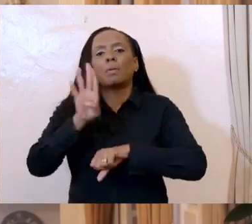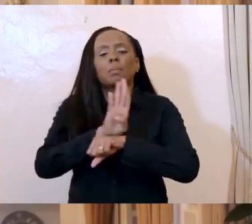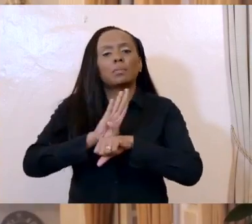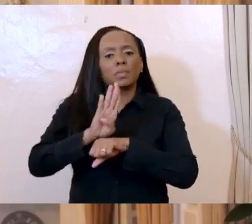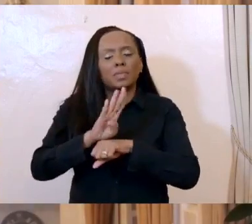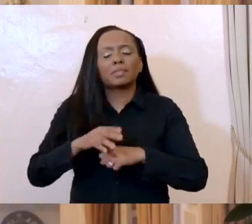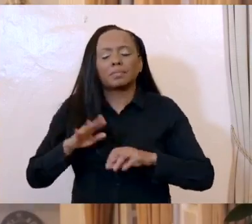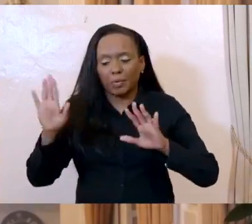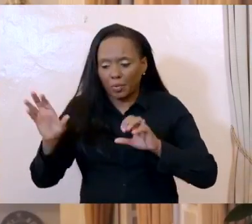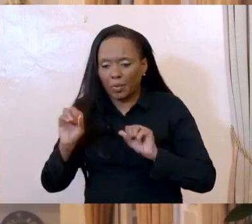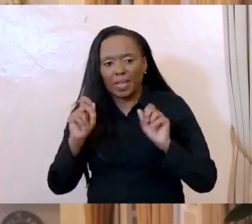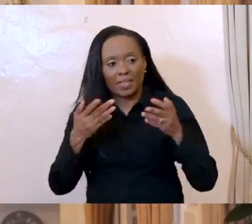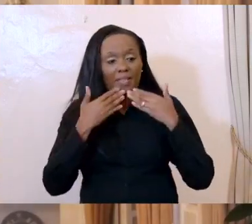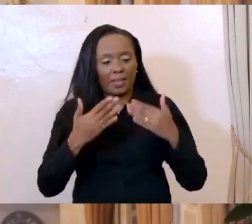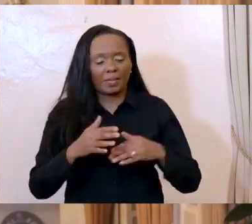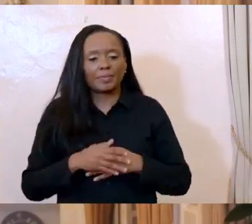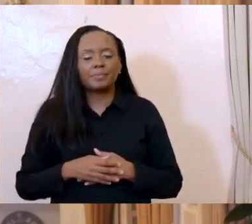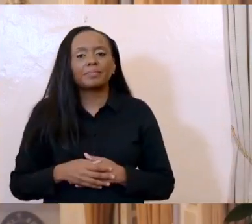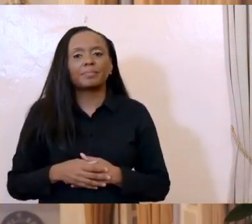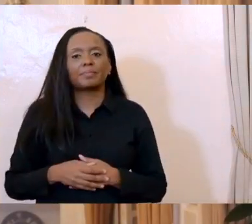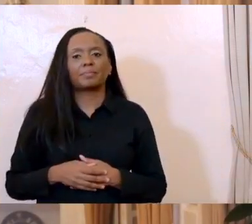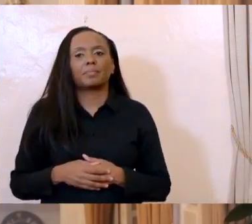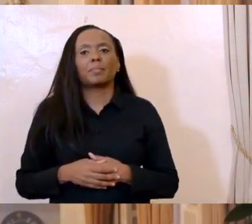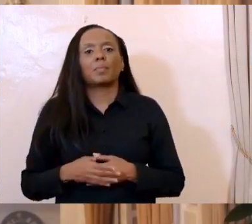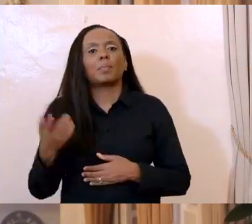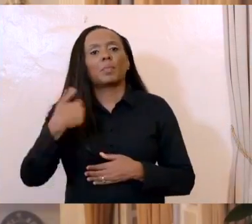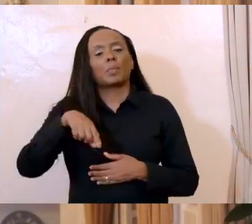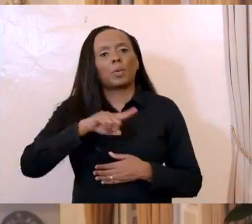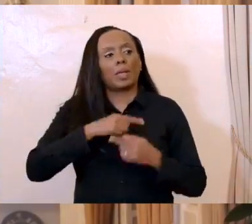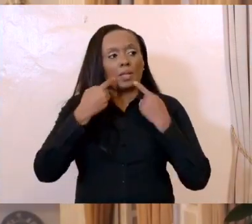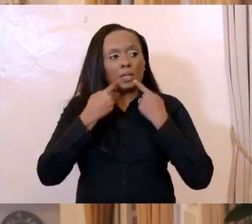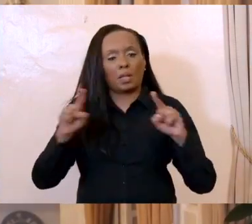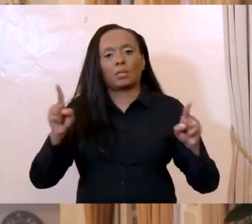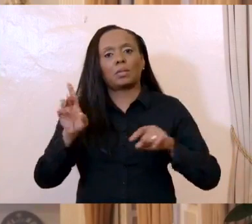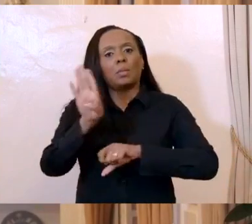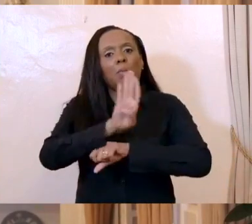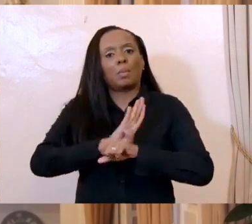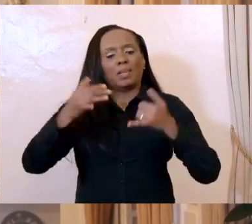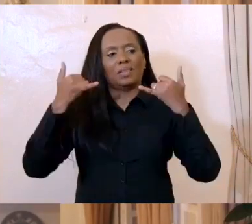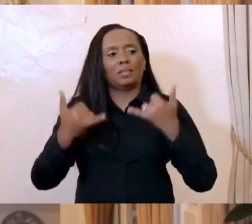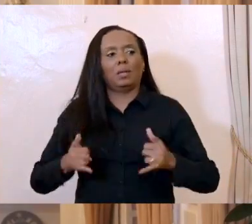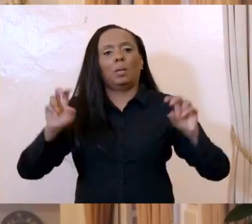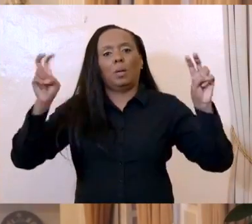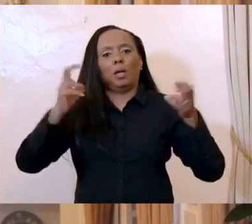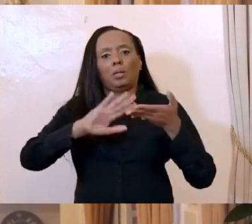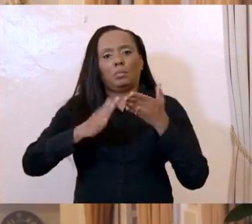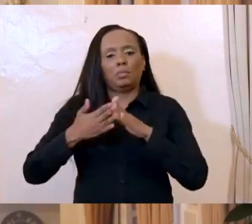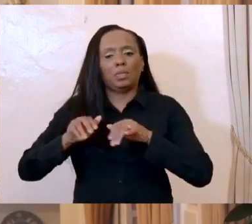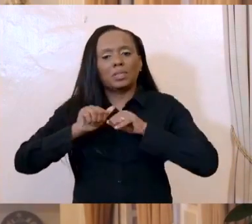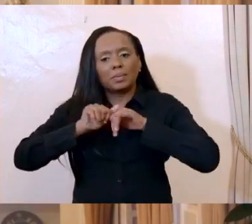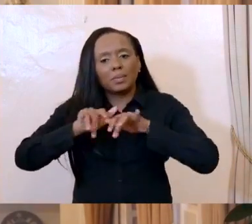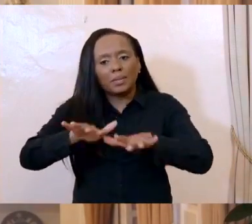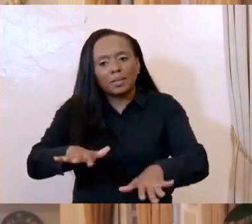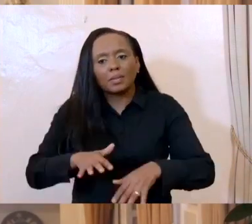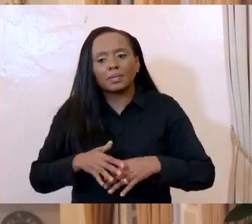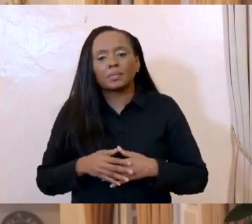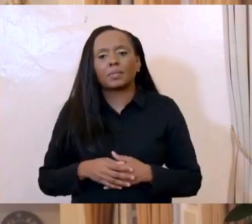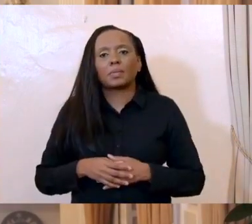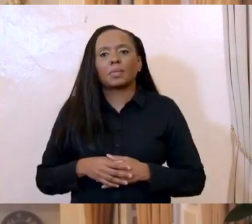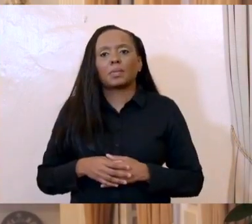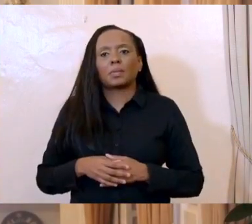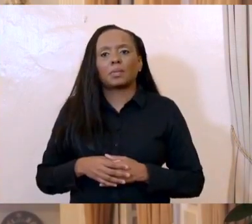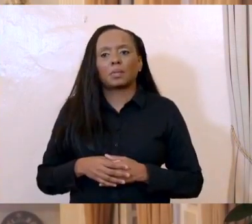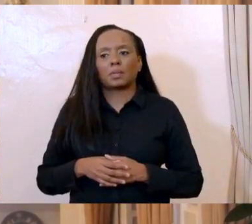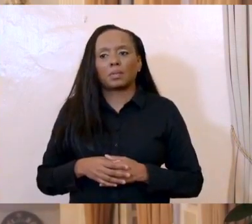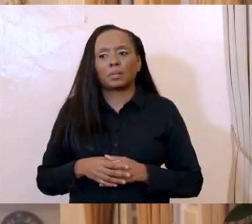by declaring community spread or community transmission, it actually puts us in a position for